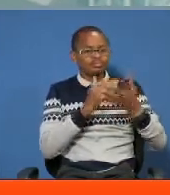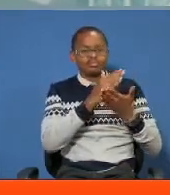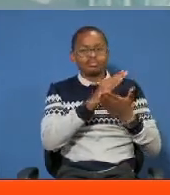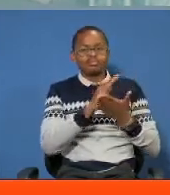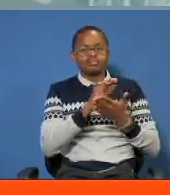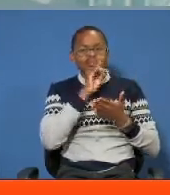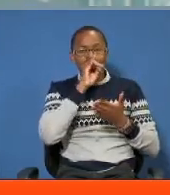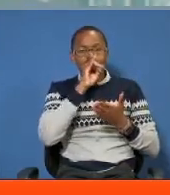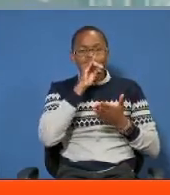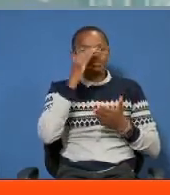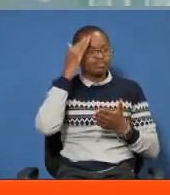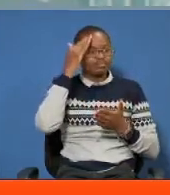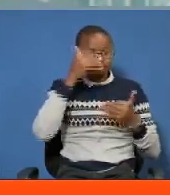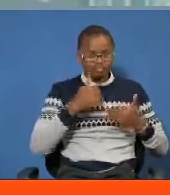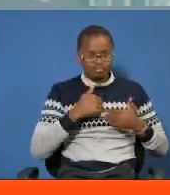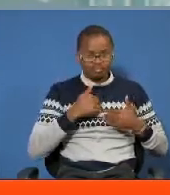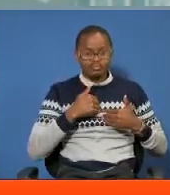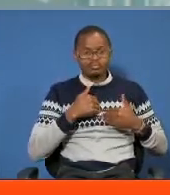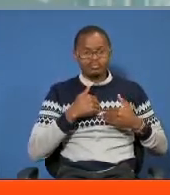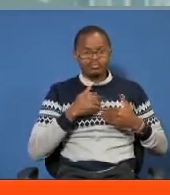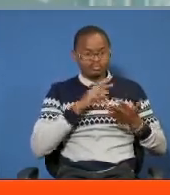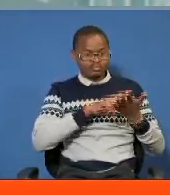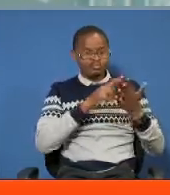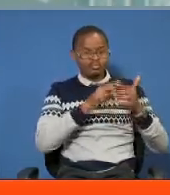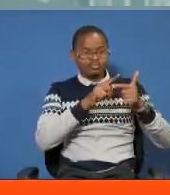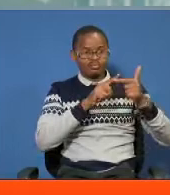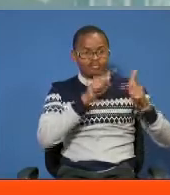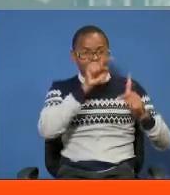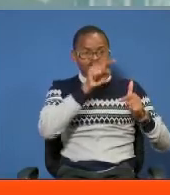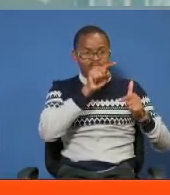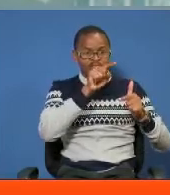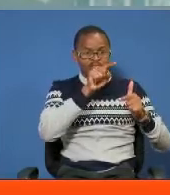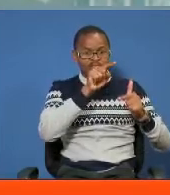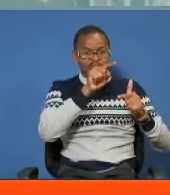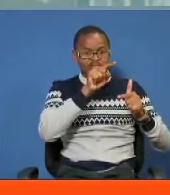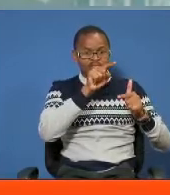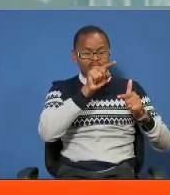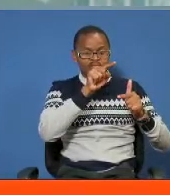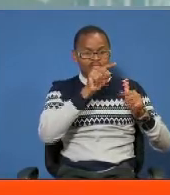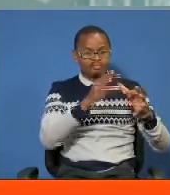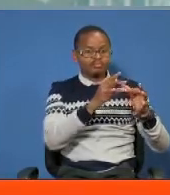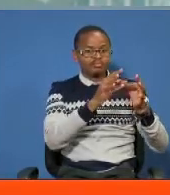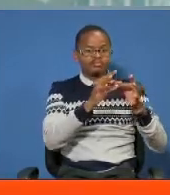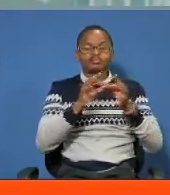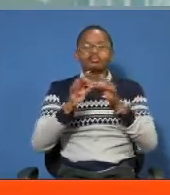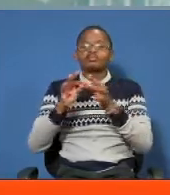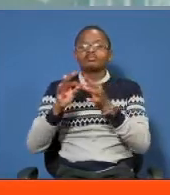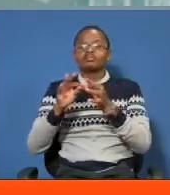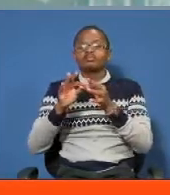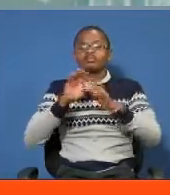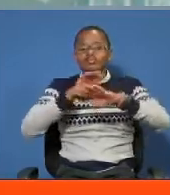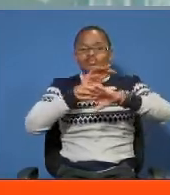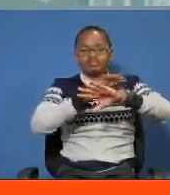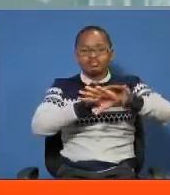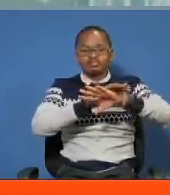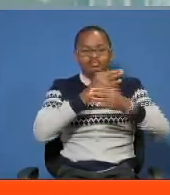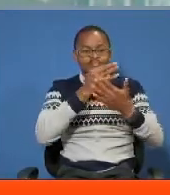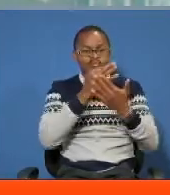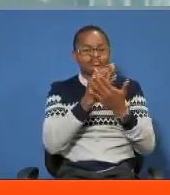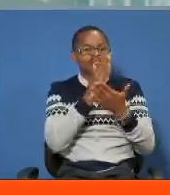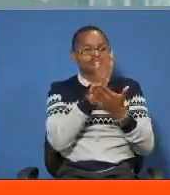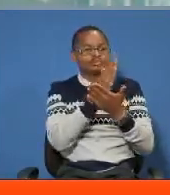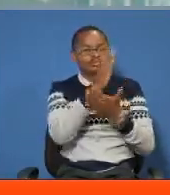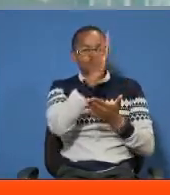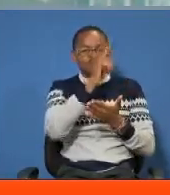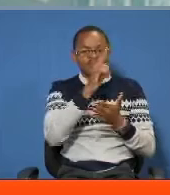The second part is, you know, you can have the resources, but you need the right intermediaries, you know, to get those